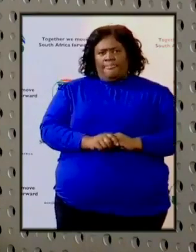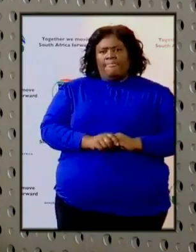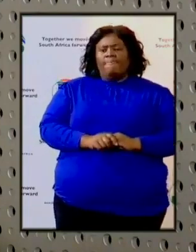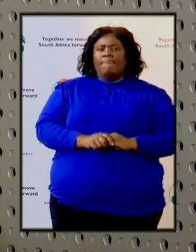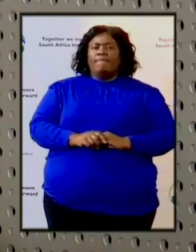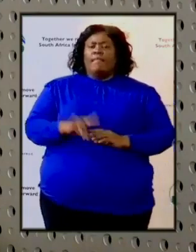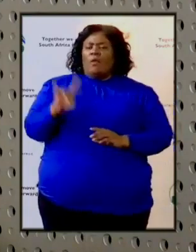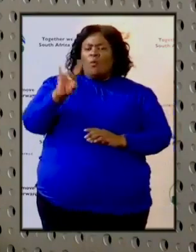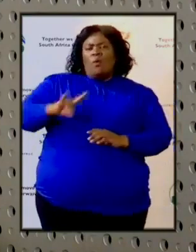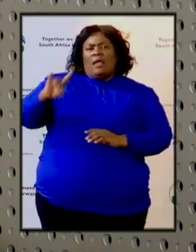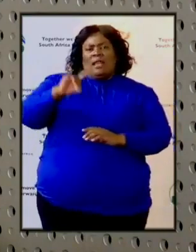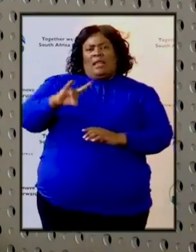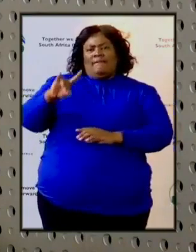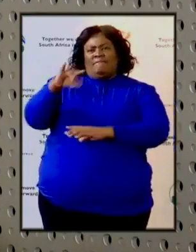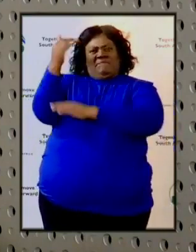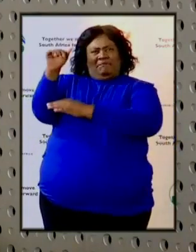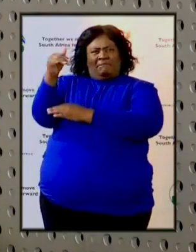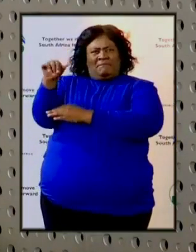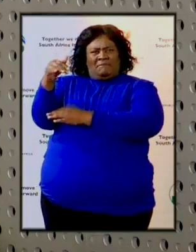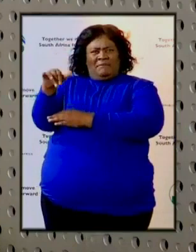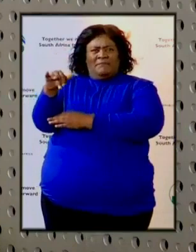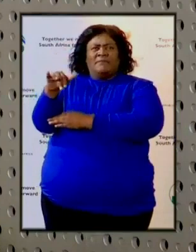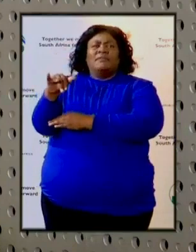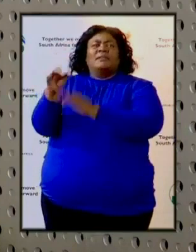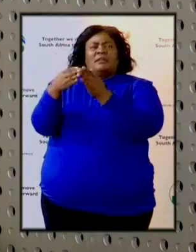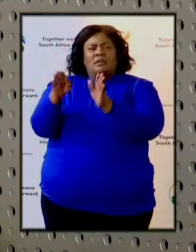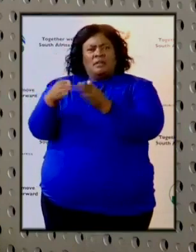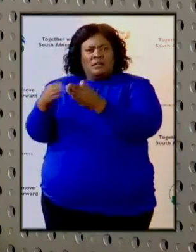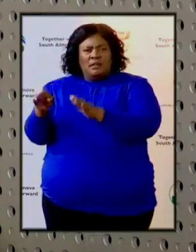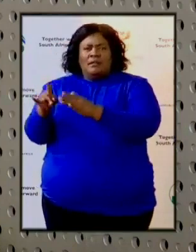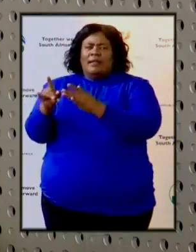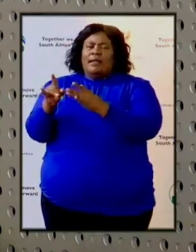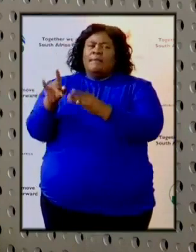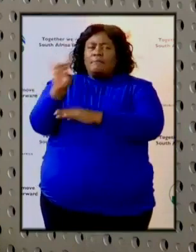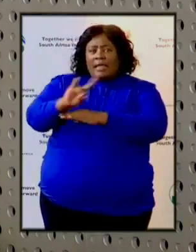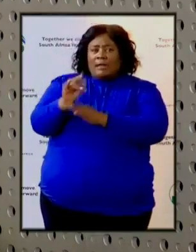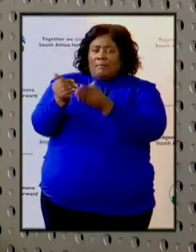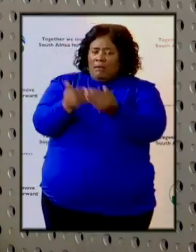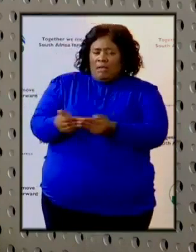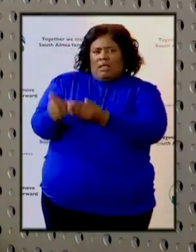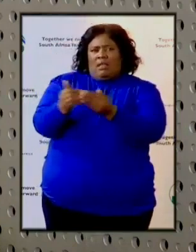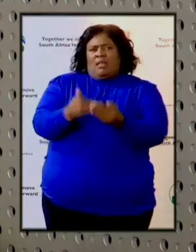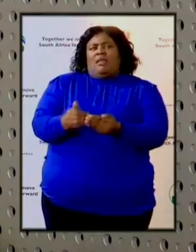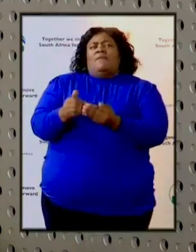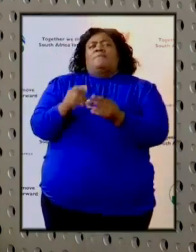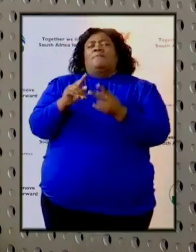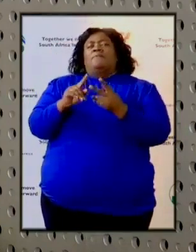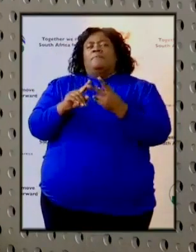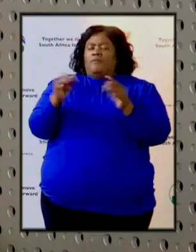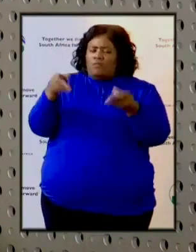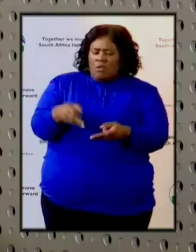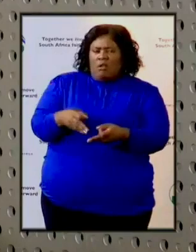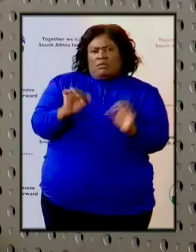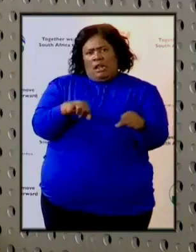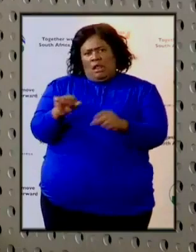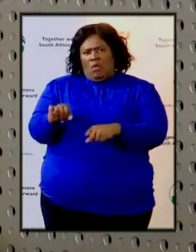Wildlife management, anti-poaching, animal care and veterinary services, as I said, funerals are allowed, so all